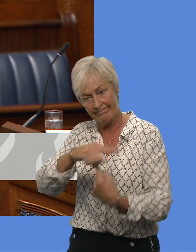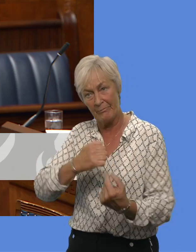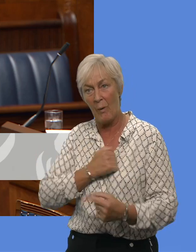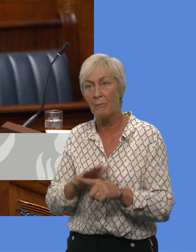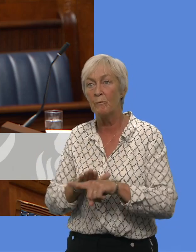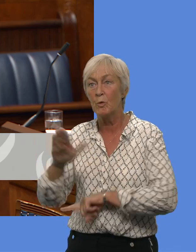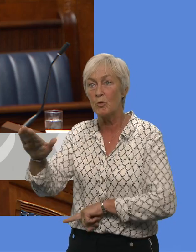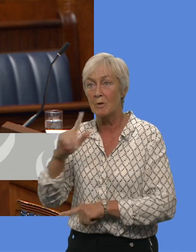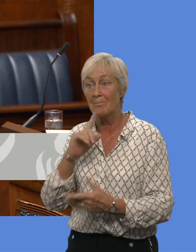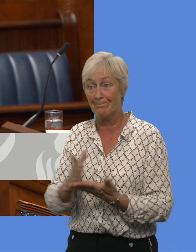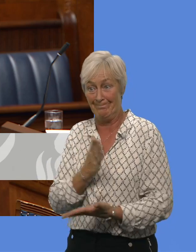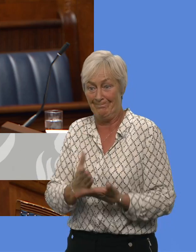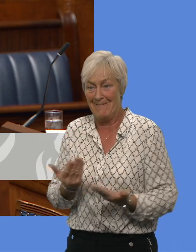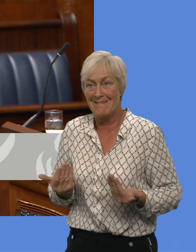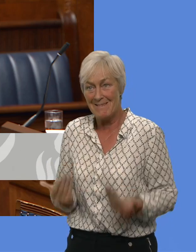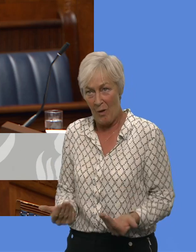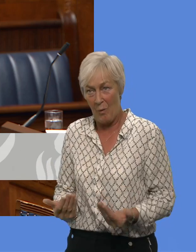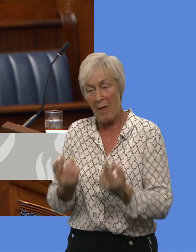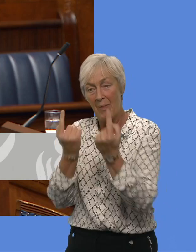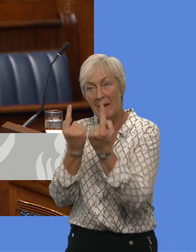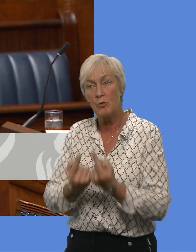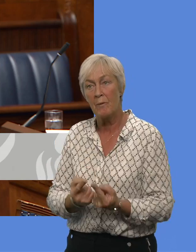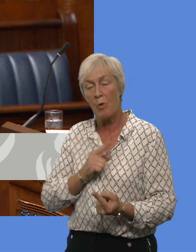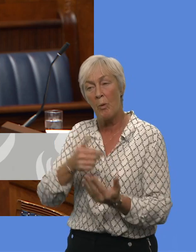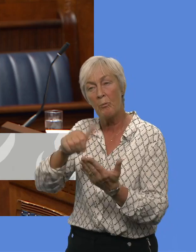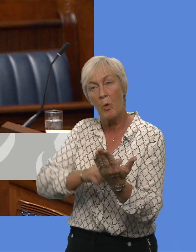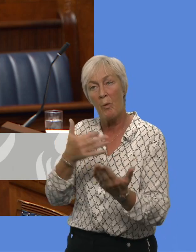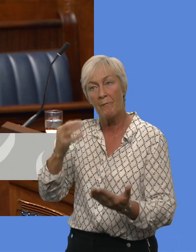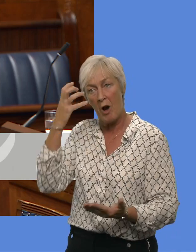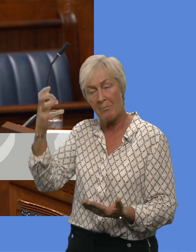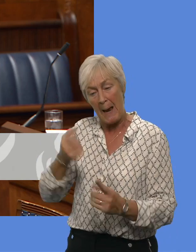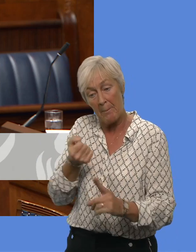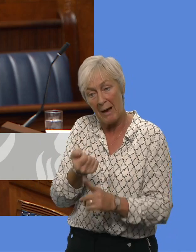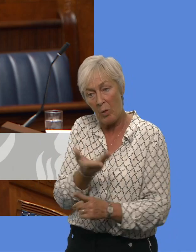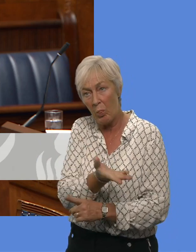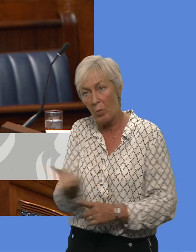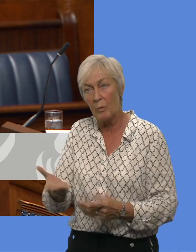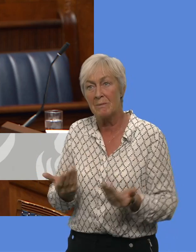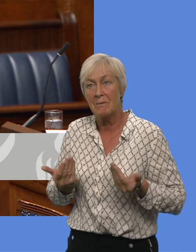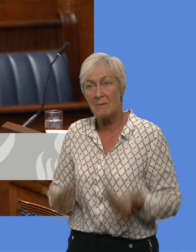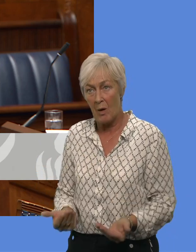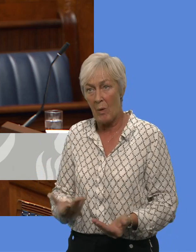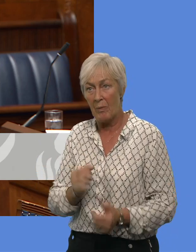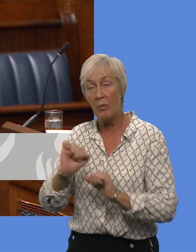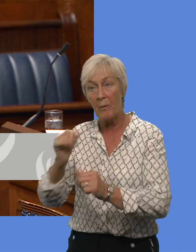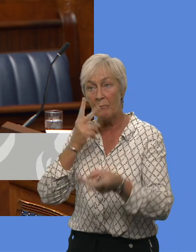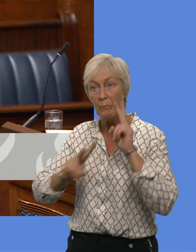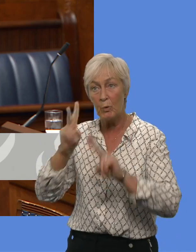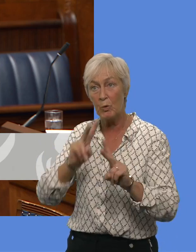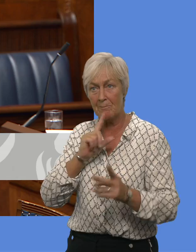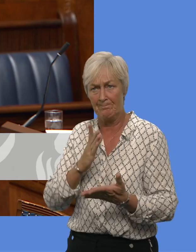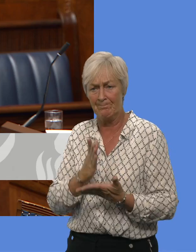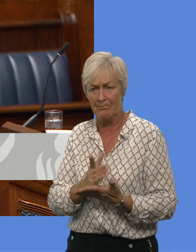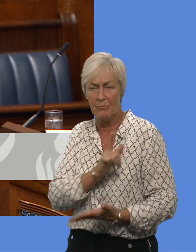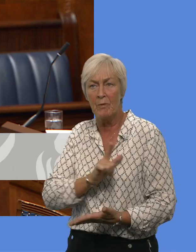quite rightly that they are our now, and the issues in this programme for government will impact on them right now, and therefore their views of it are of